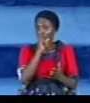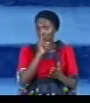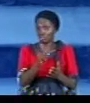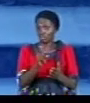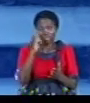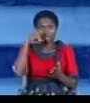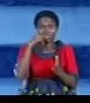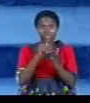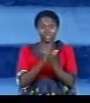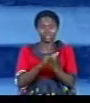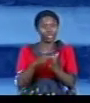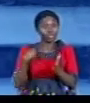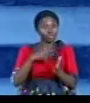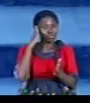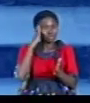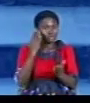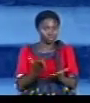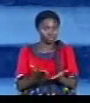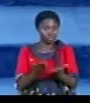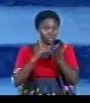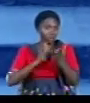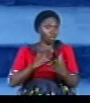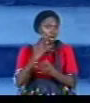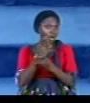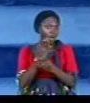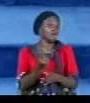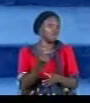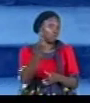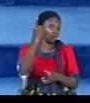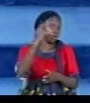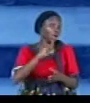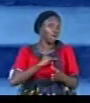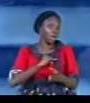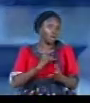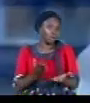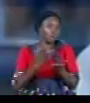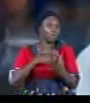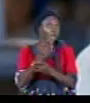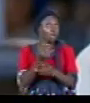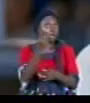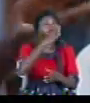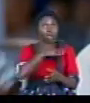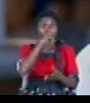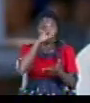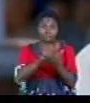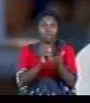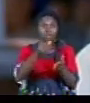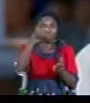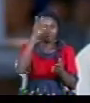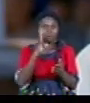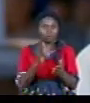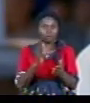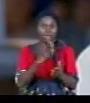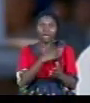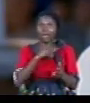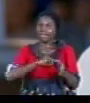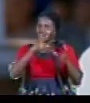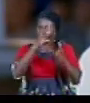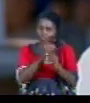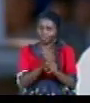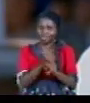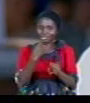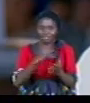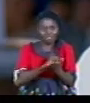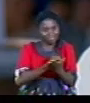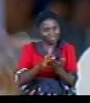our hand. So I raised up my hand, and I believe God. And lo and behold, I got it. And that is why I came this